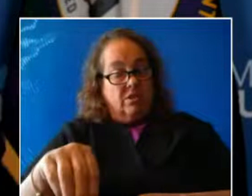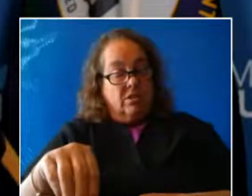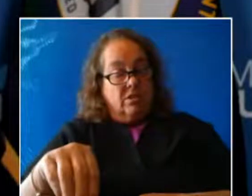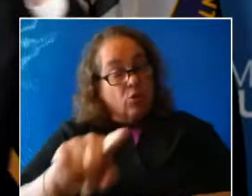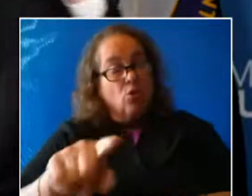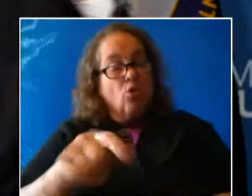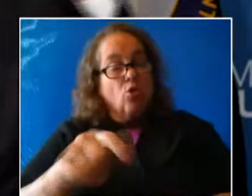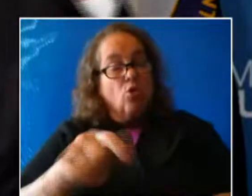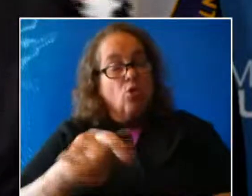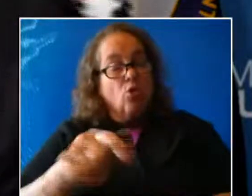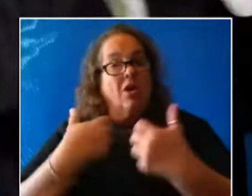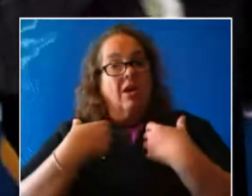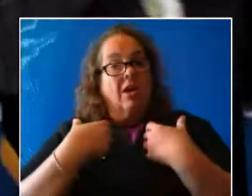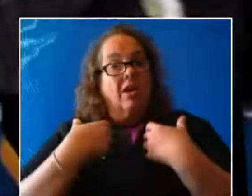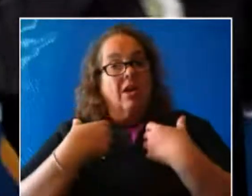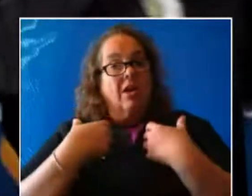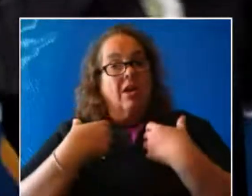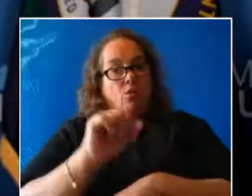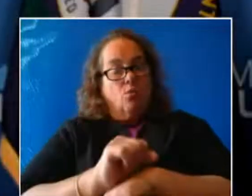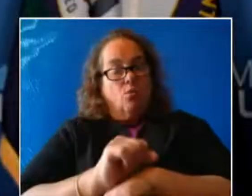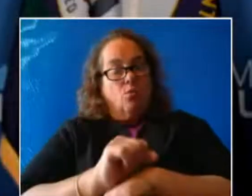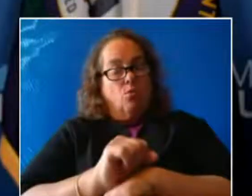Stack.